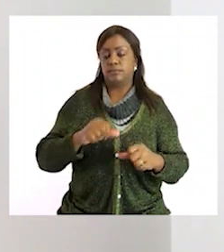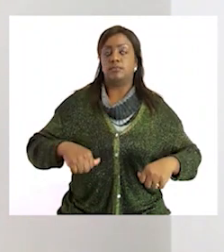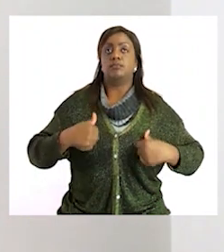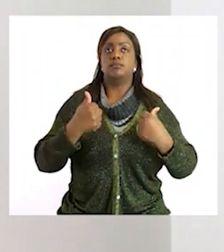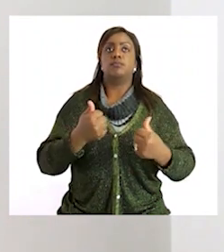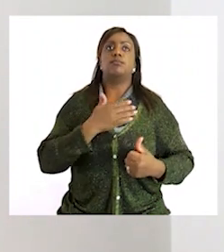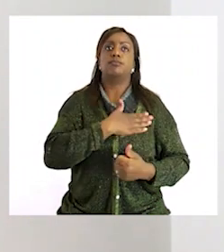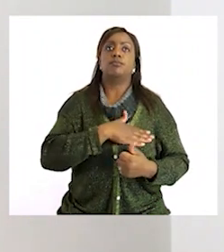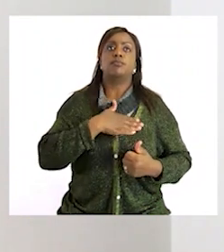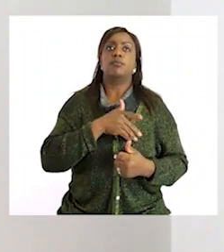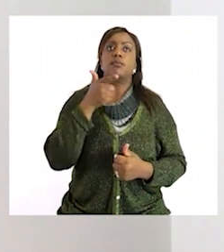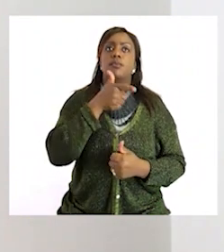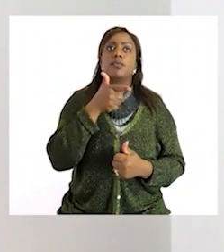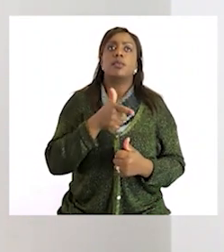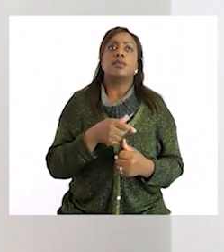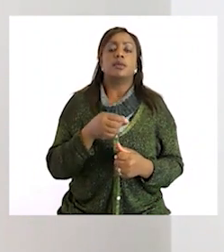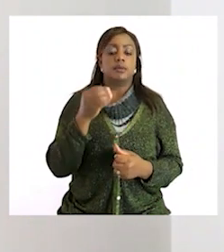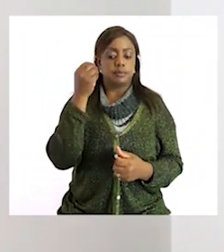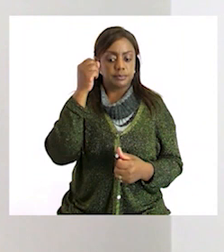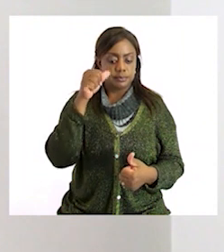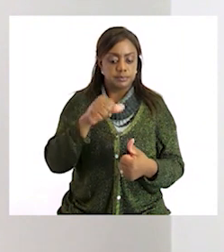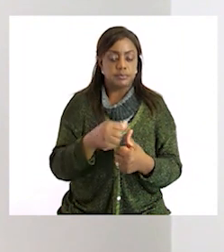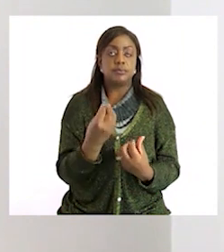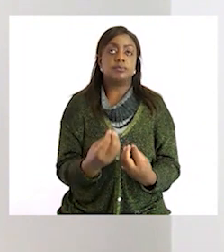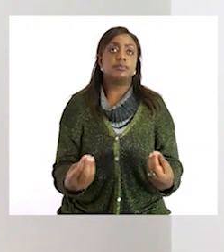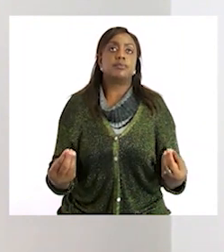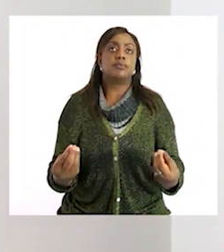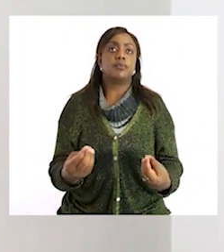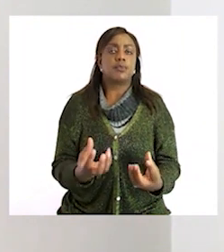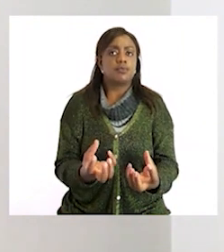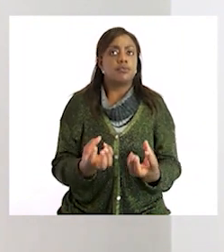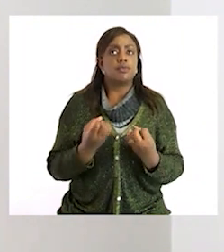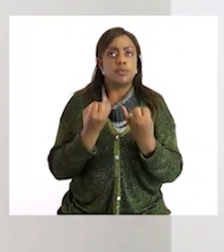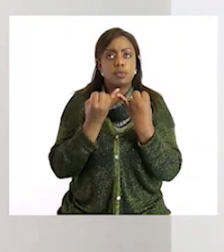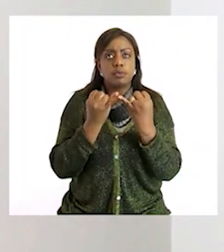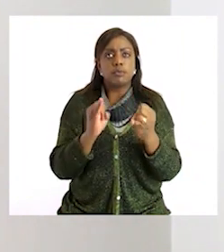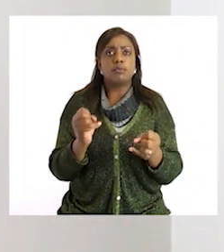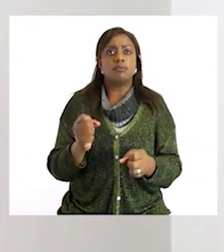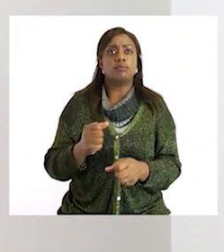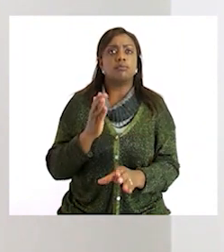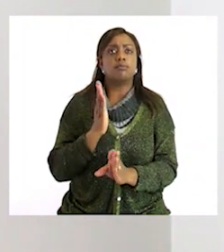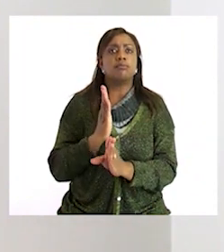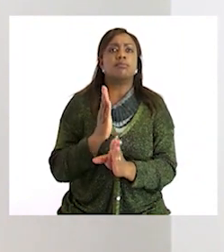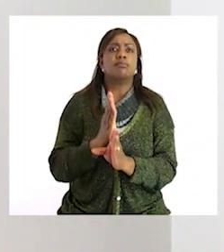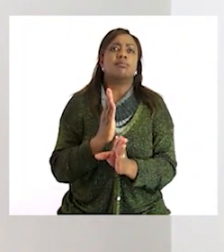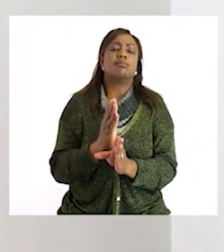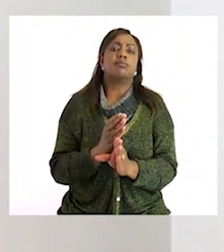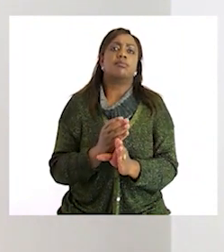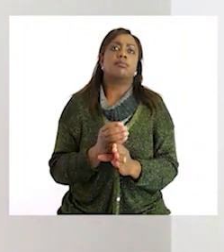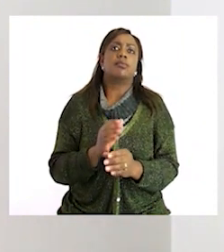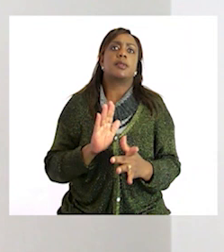You know, as young children, as adolescents, you need to have information on sexual